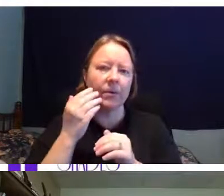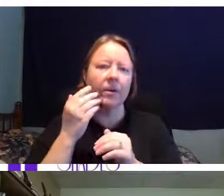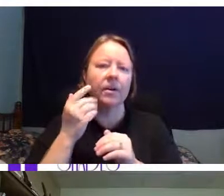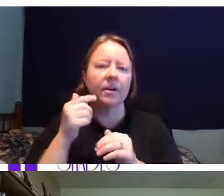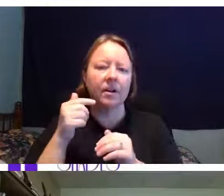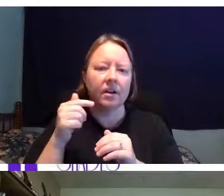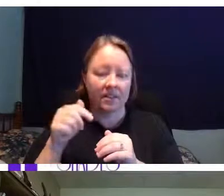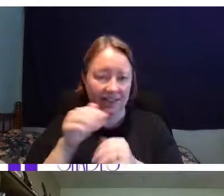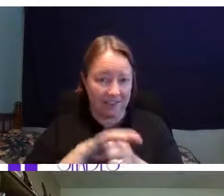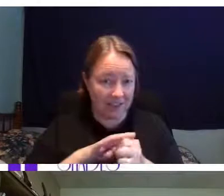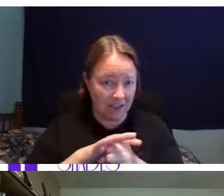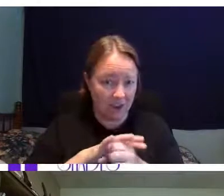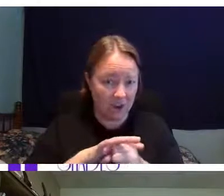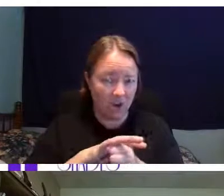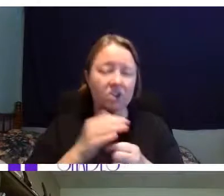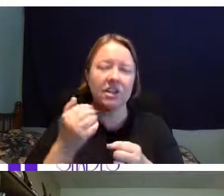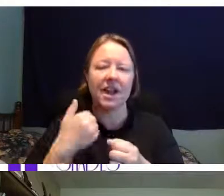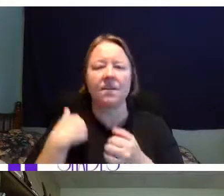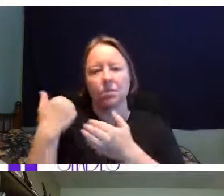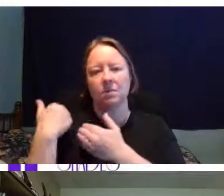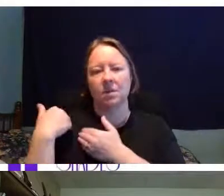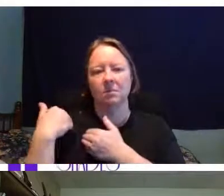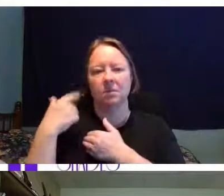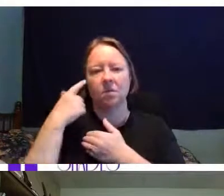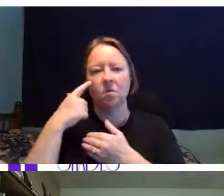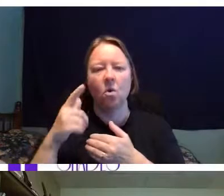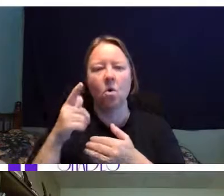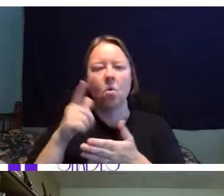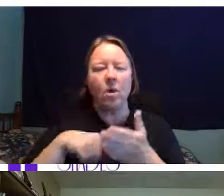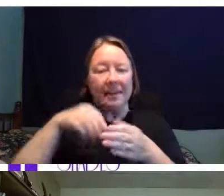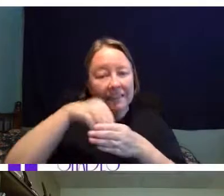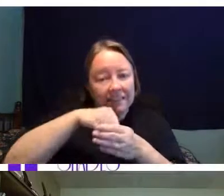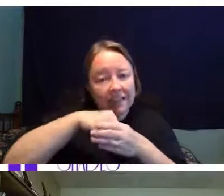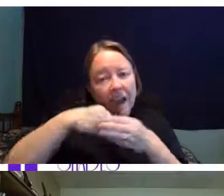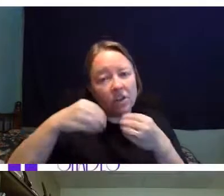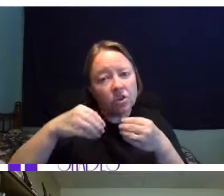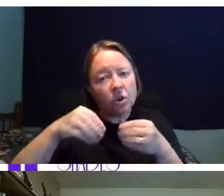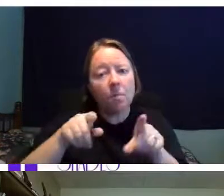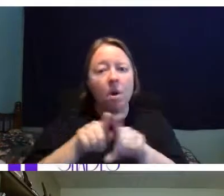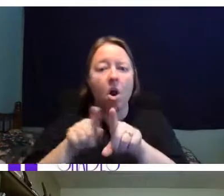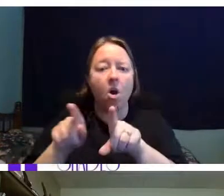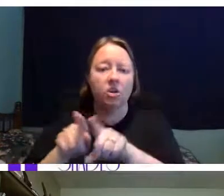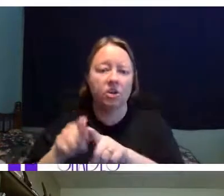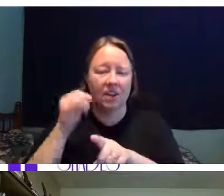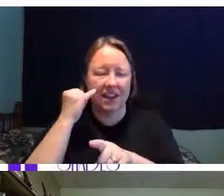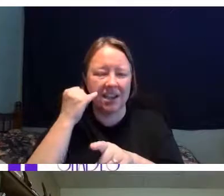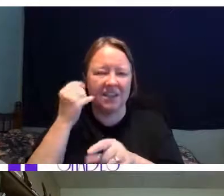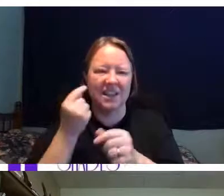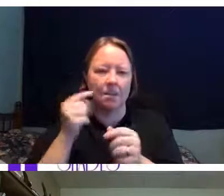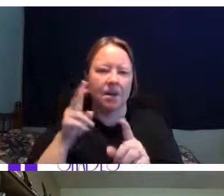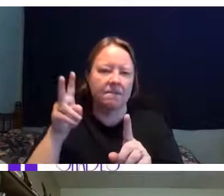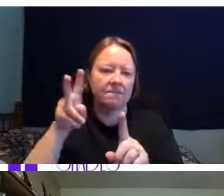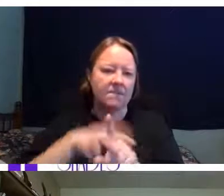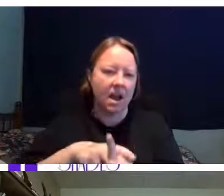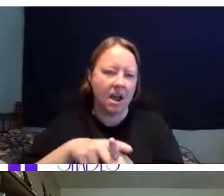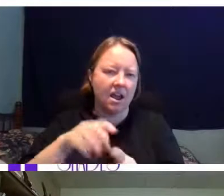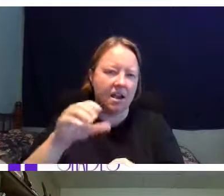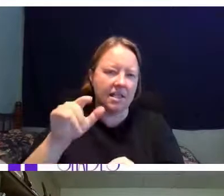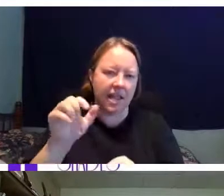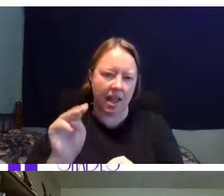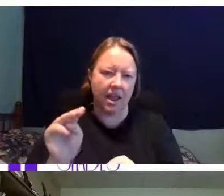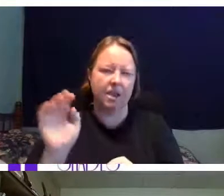premises, so they do have responsibility for the interior. But ultimately, if there was a claim filed, if there was